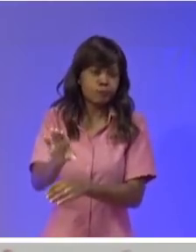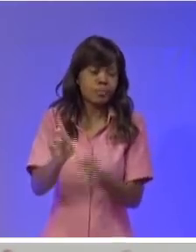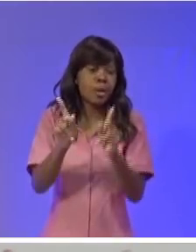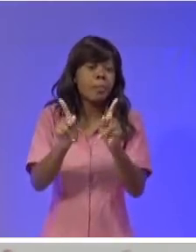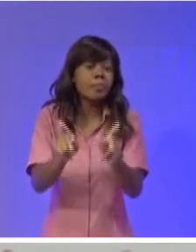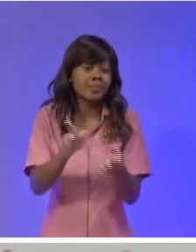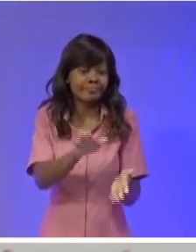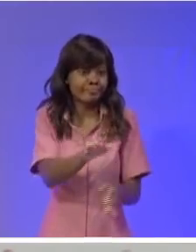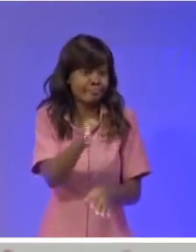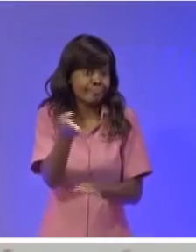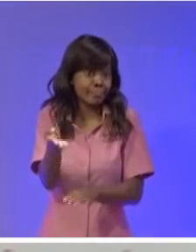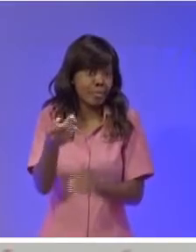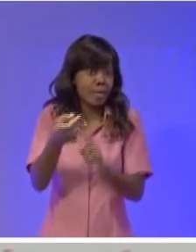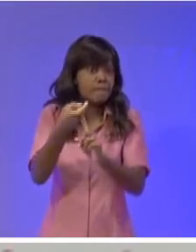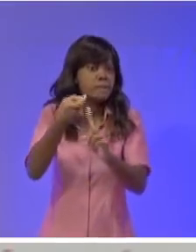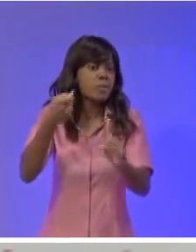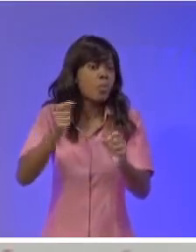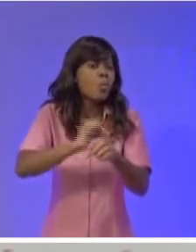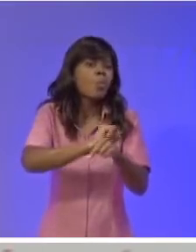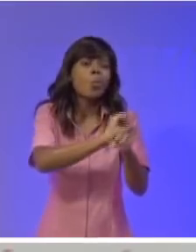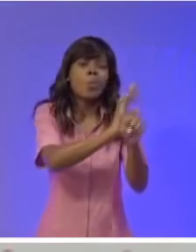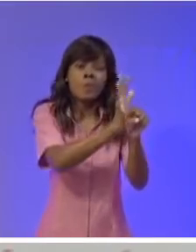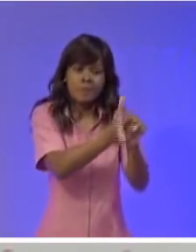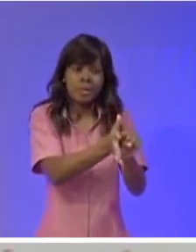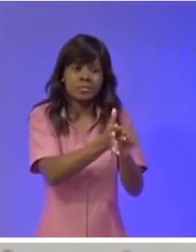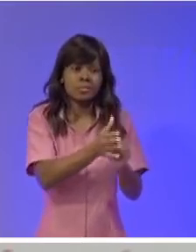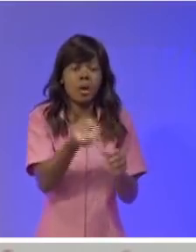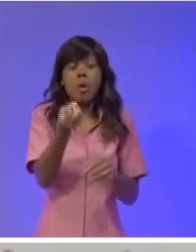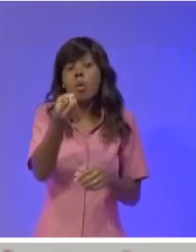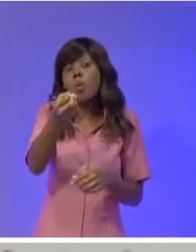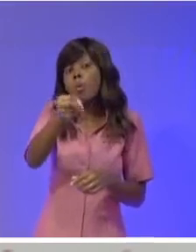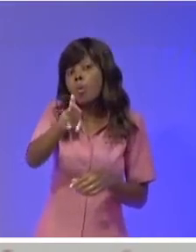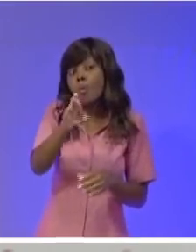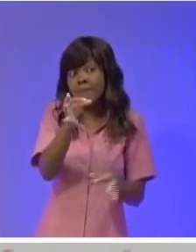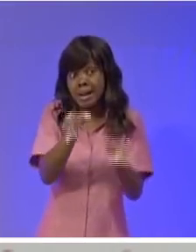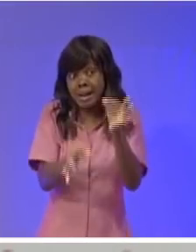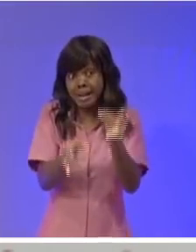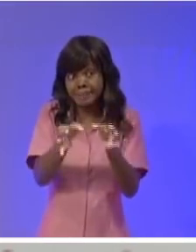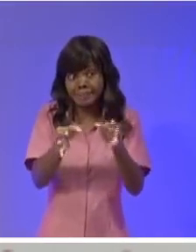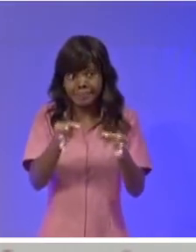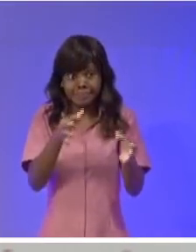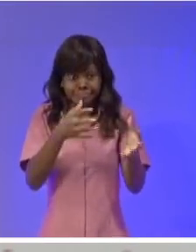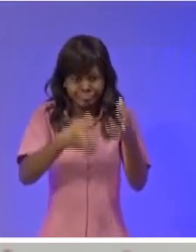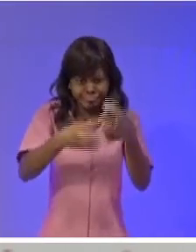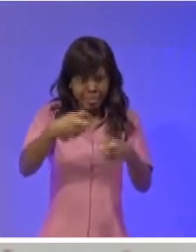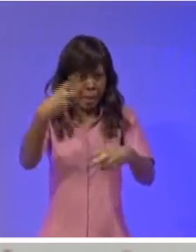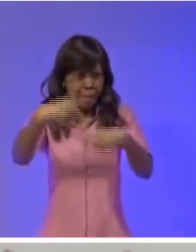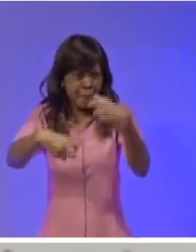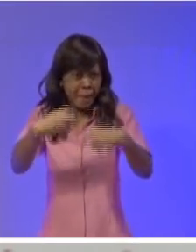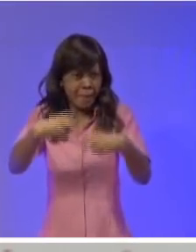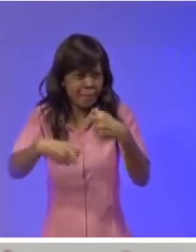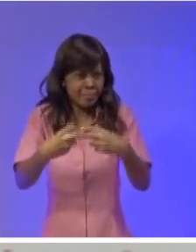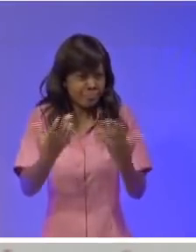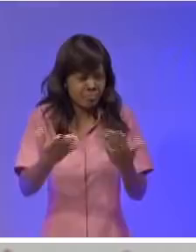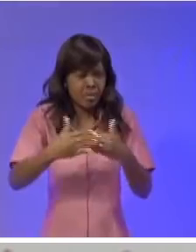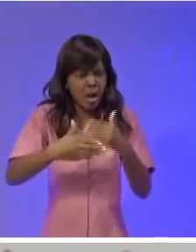of the complications of COVID. So we have two broad categories. Persons who would have